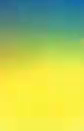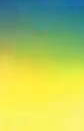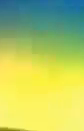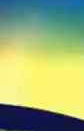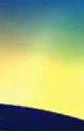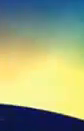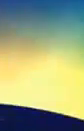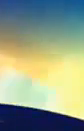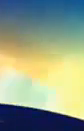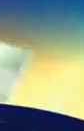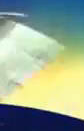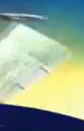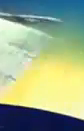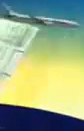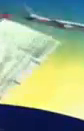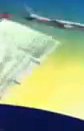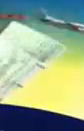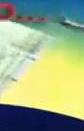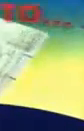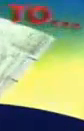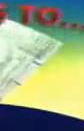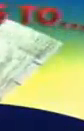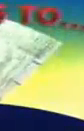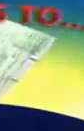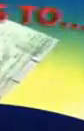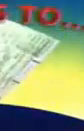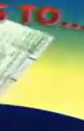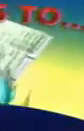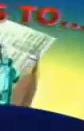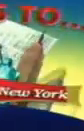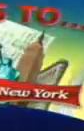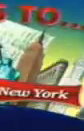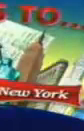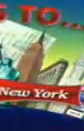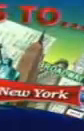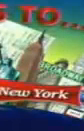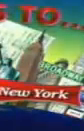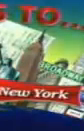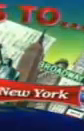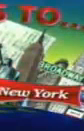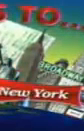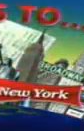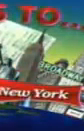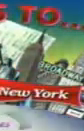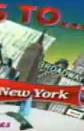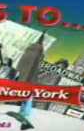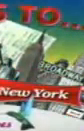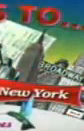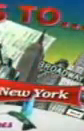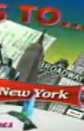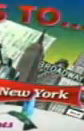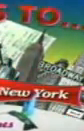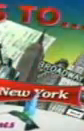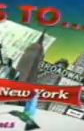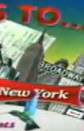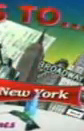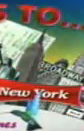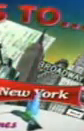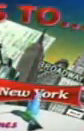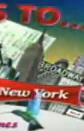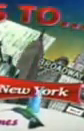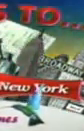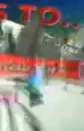there's more! An amazing grand prize of 4 airline tickets to Miami or New York can be yours, courtesy of Caribbean